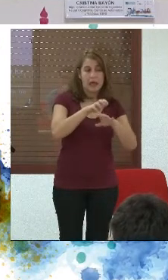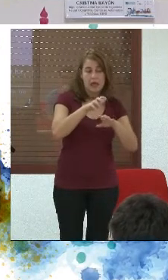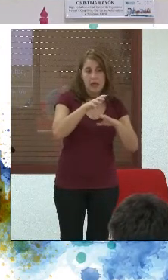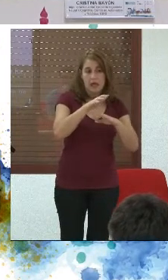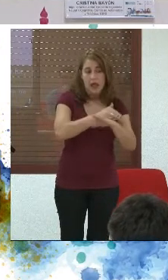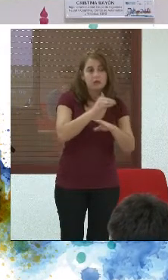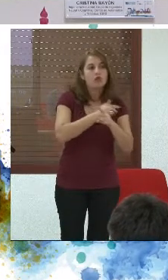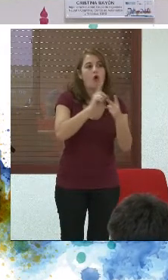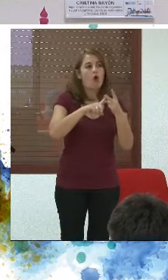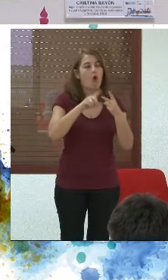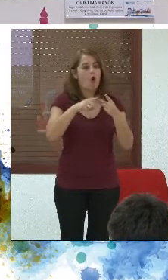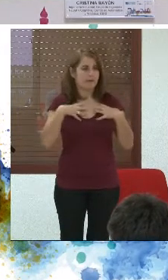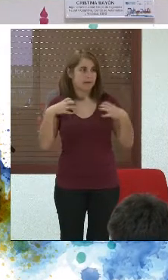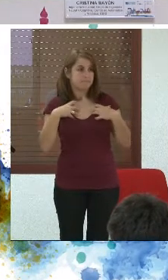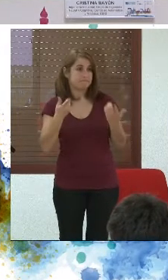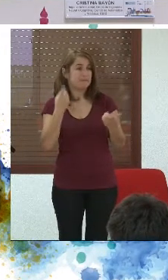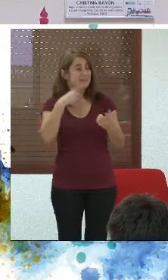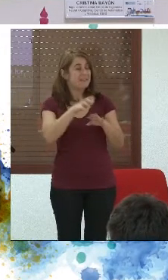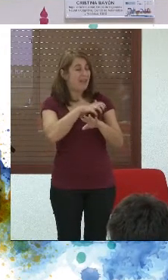sheep. In the case of cats,